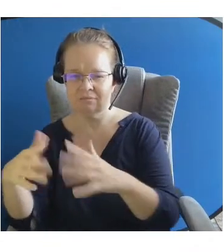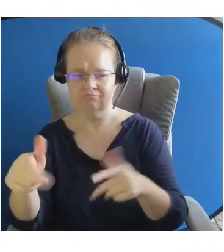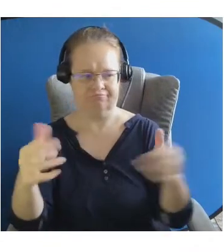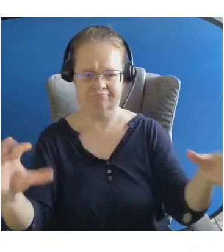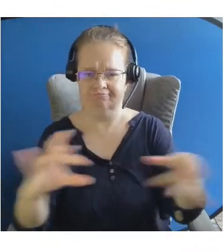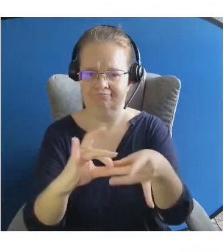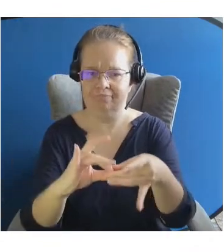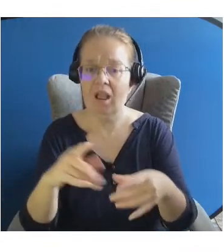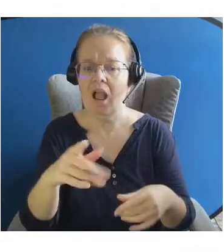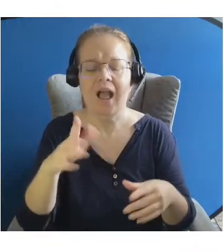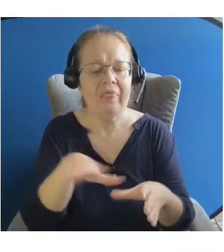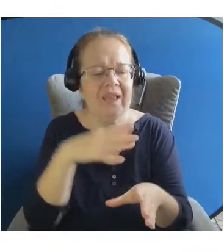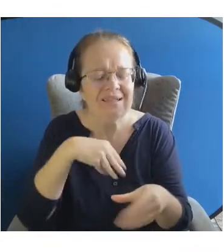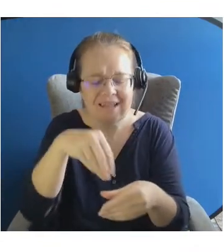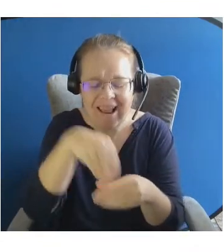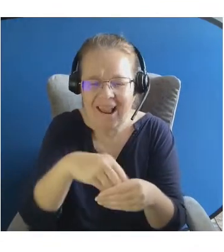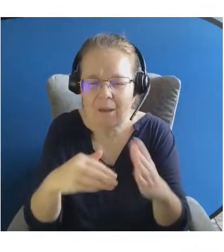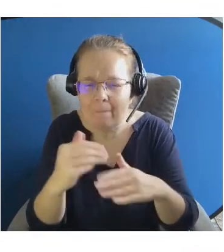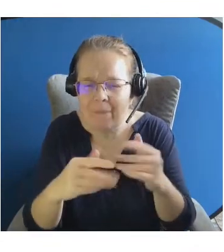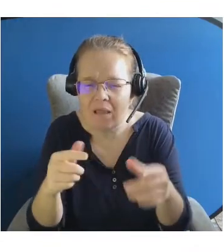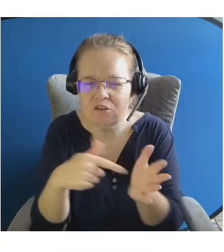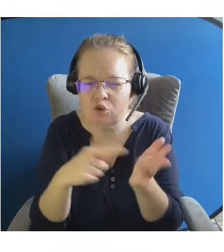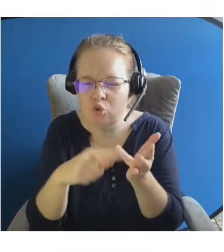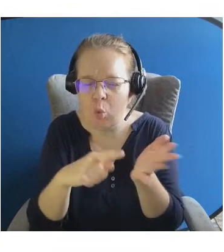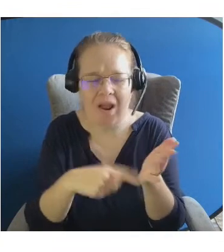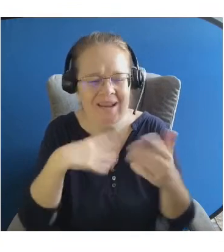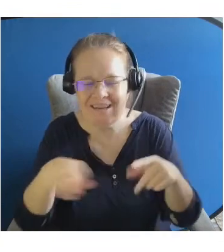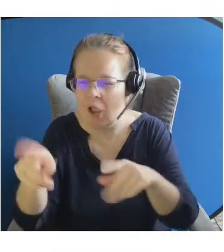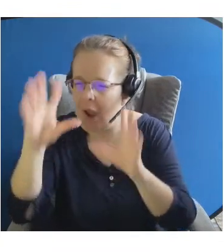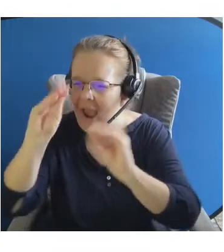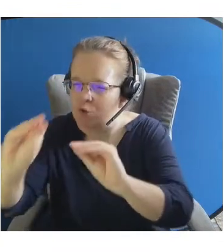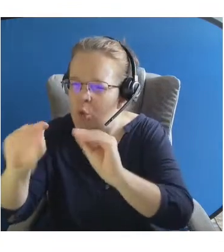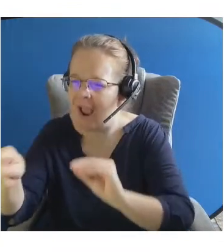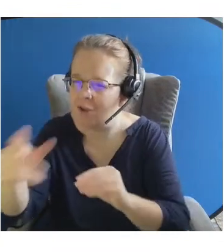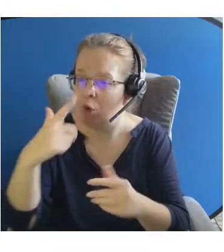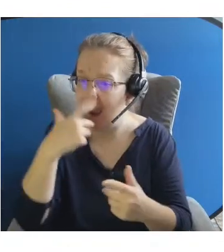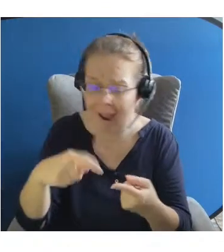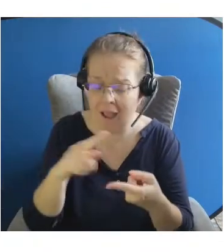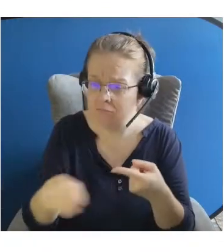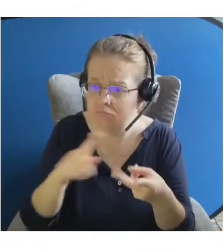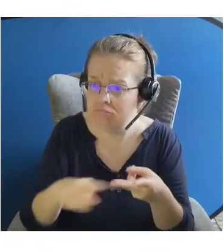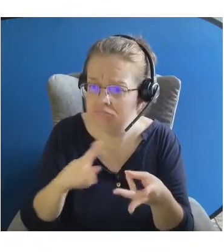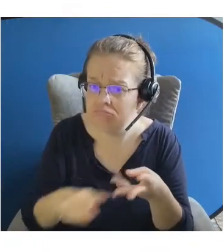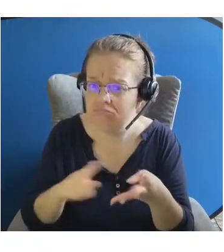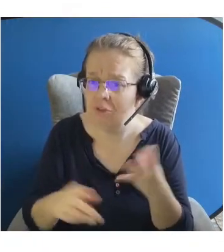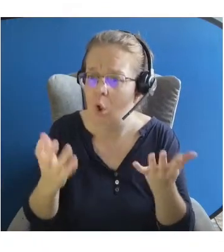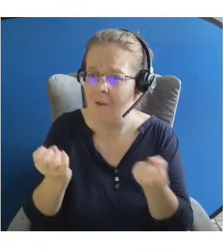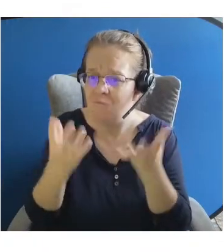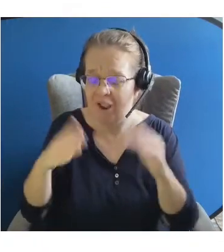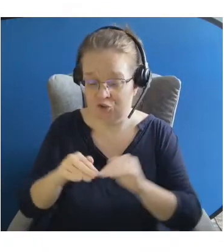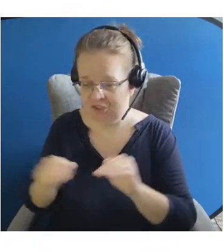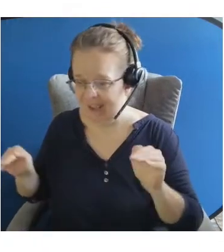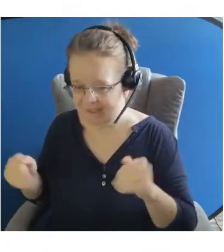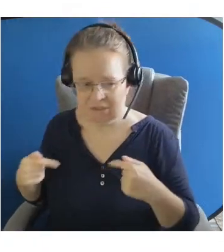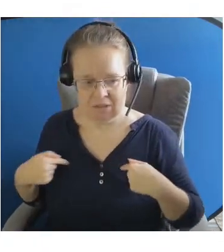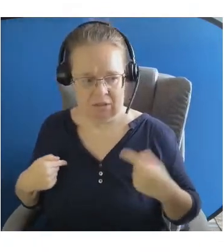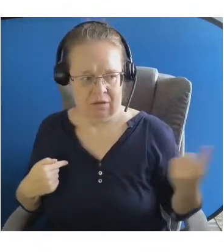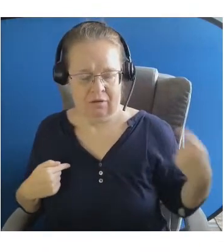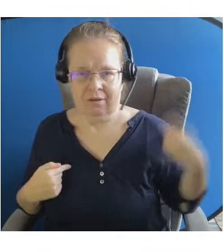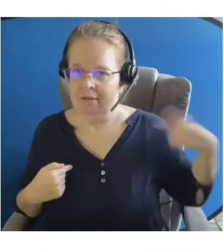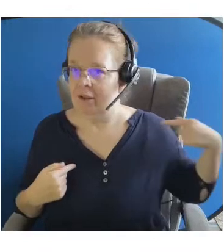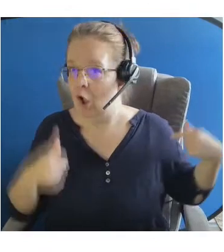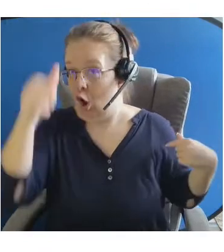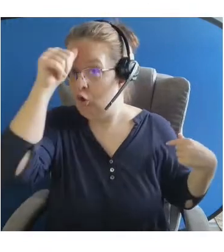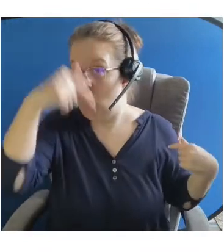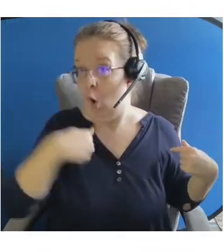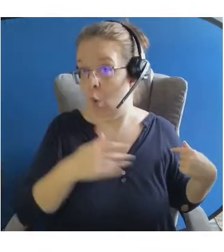inbuilt tools, is educating people on the sorts of support that they can expect as they sit down fresh at a desk, wherever they go. So I know when I